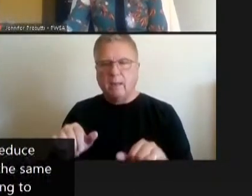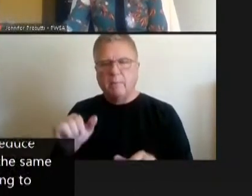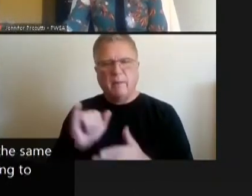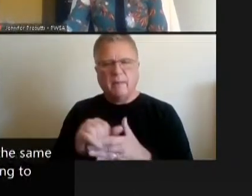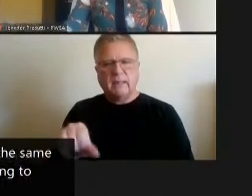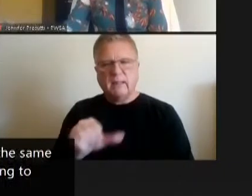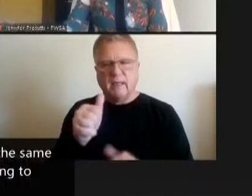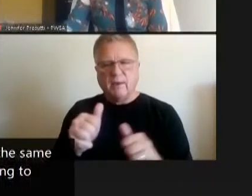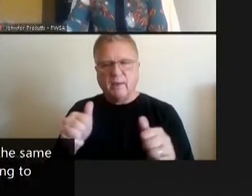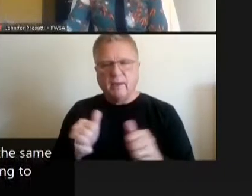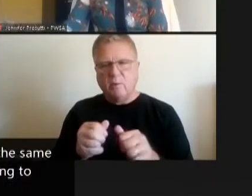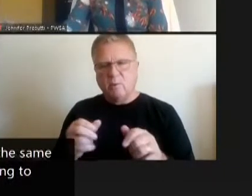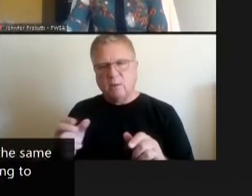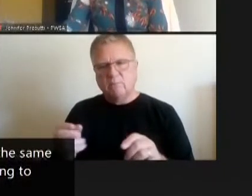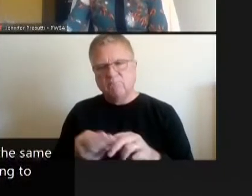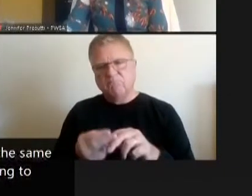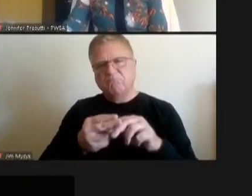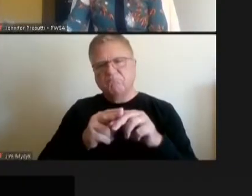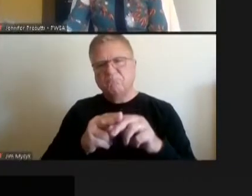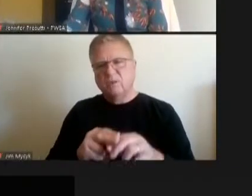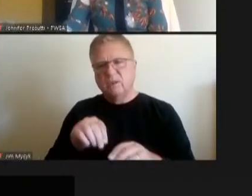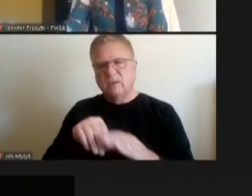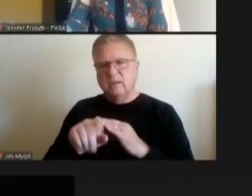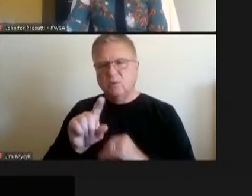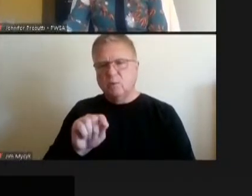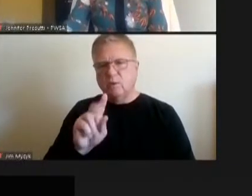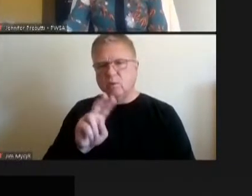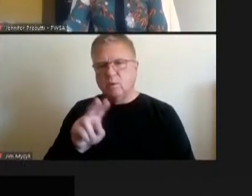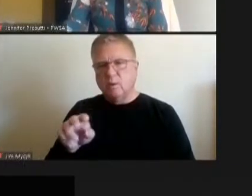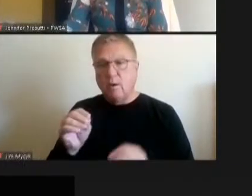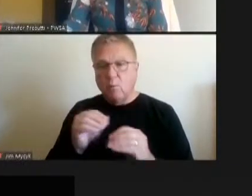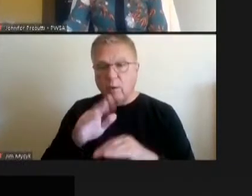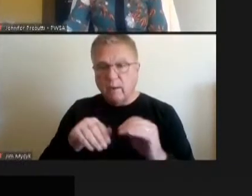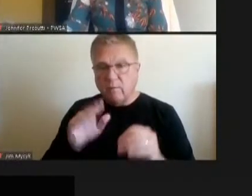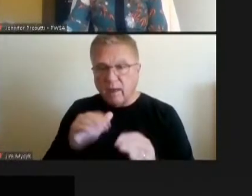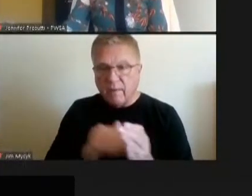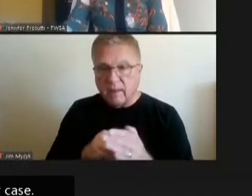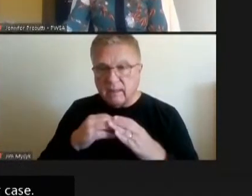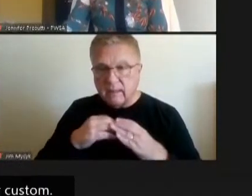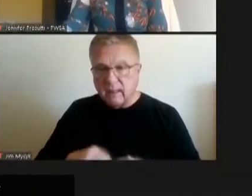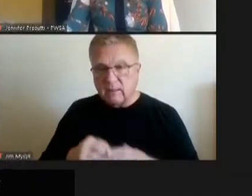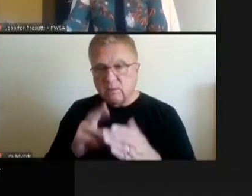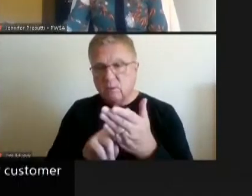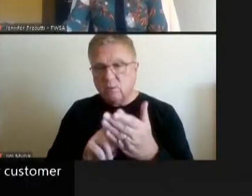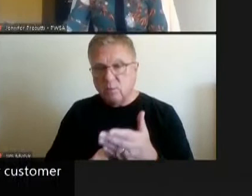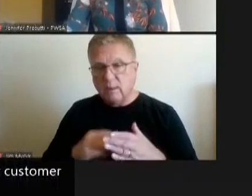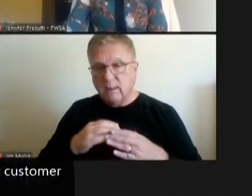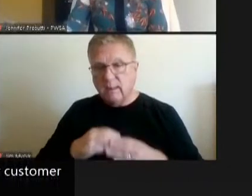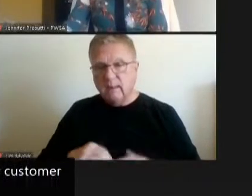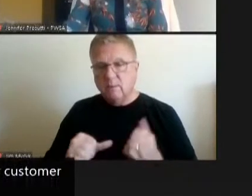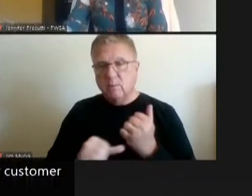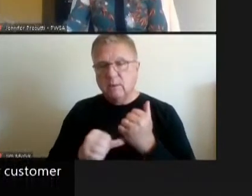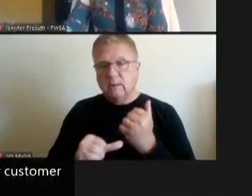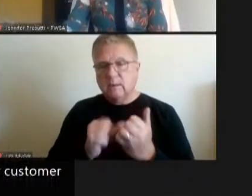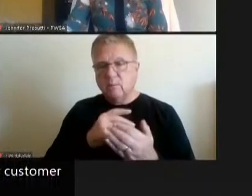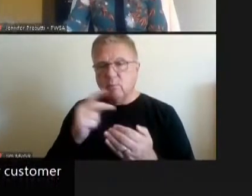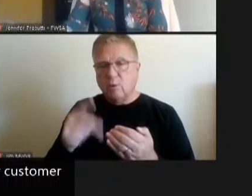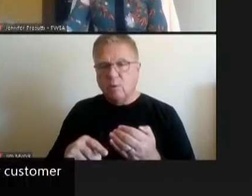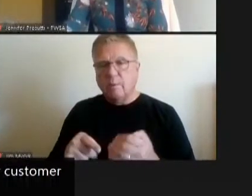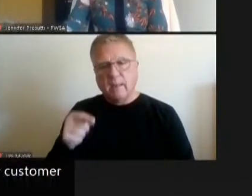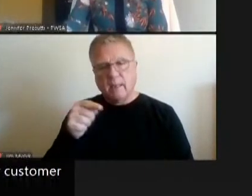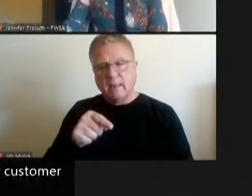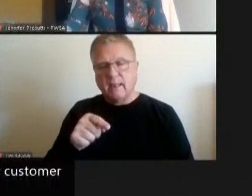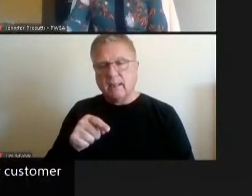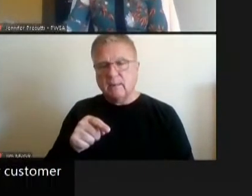out in 2022. We have over 5,000 customers enrolled in our customer assistance programs, which has been